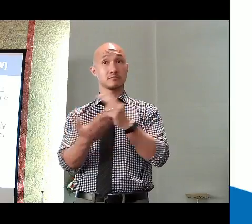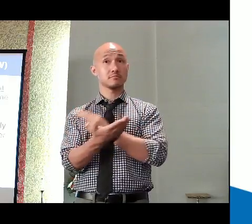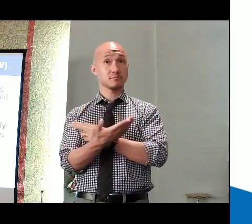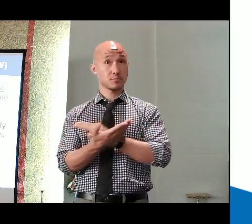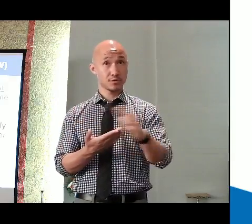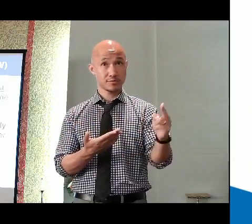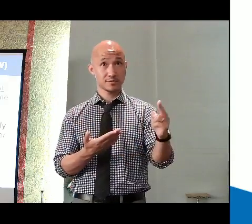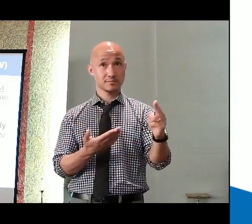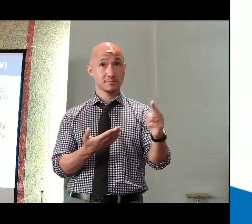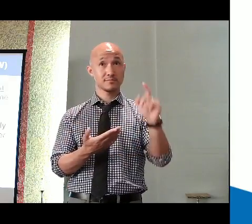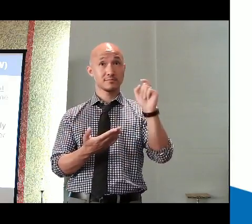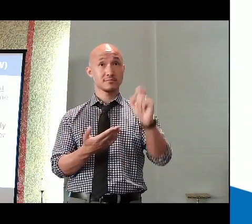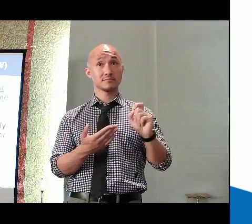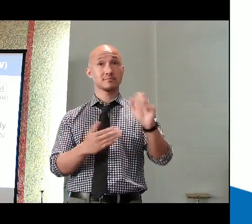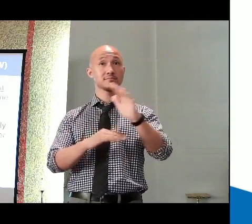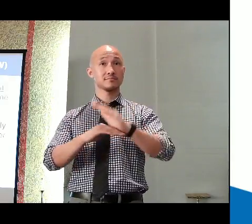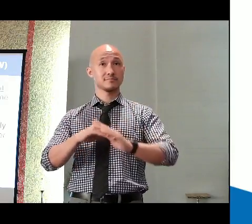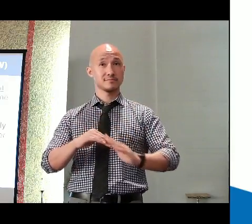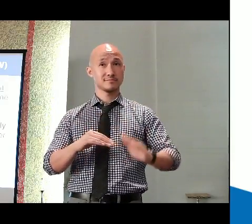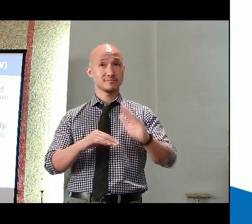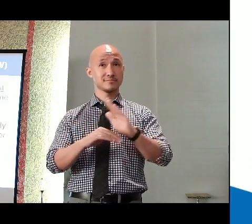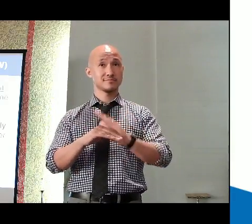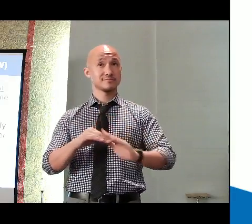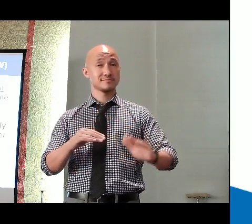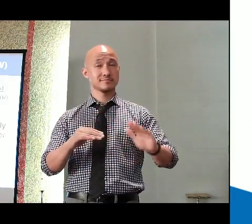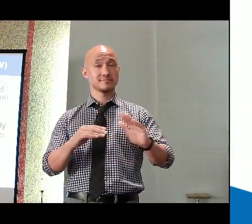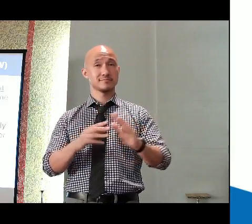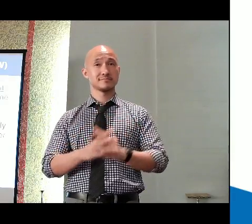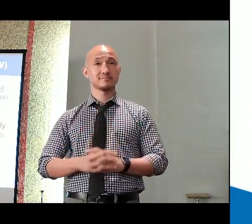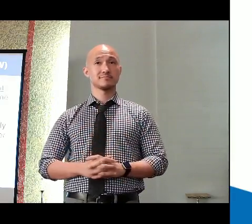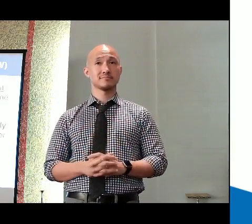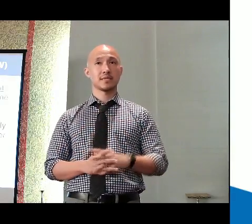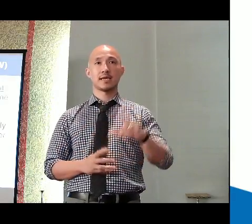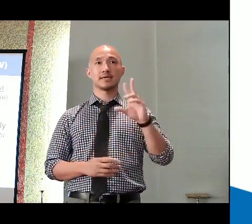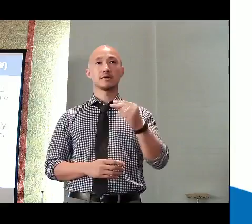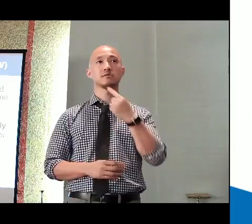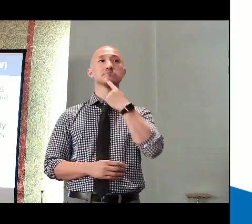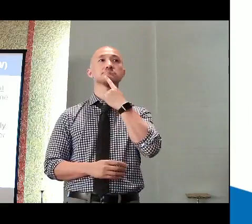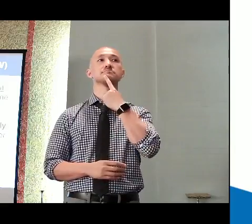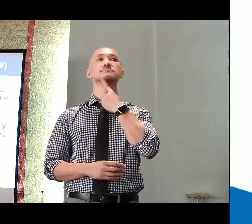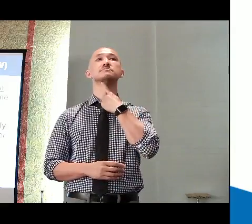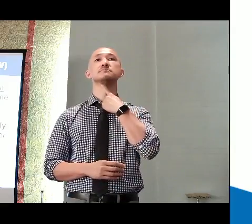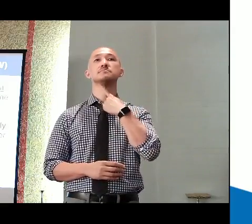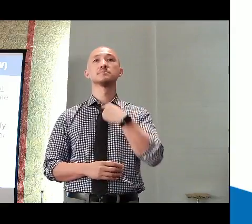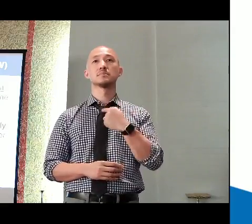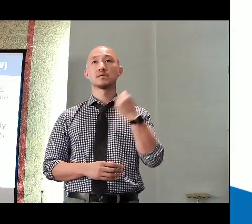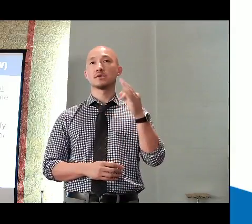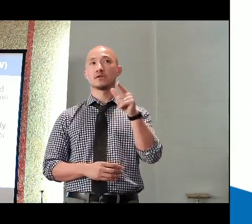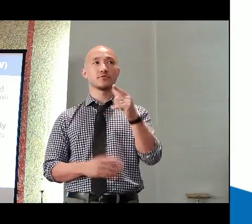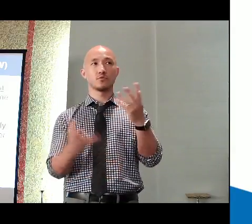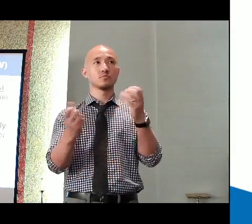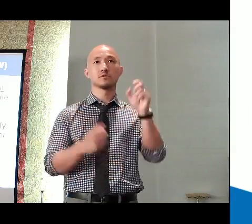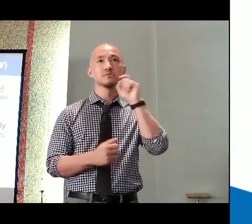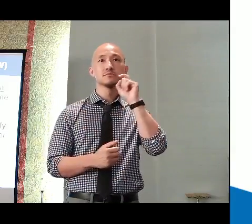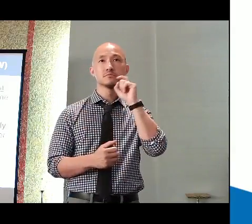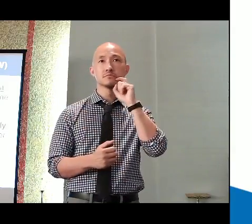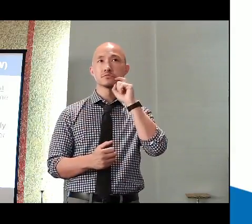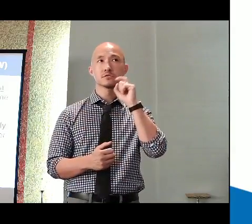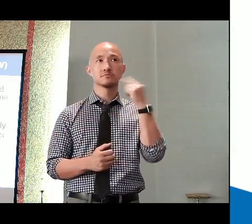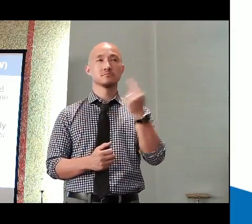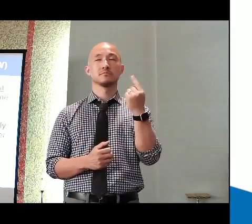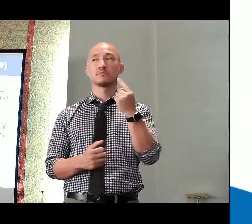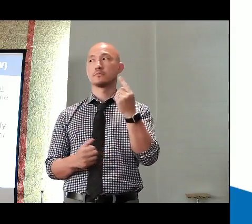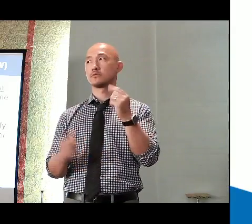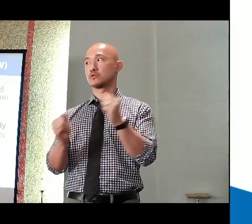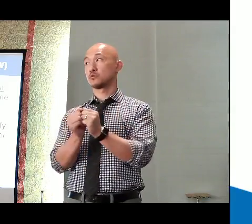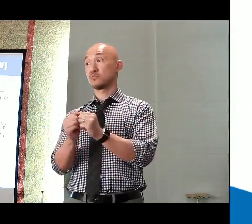about seeking it. Acting in passionate lust is really a sign of unbelief. And a sign of gullibility that you've